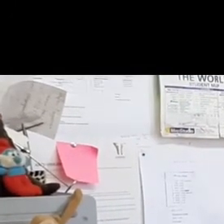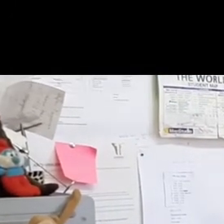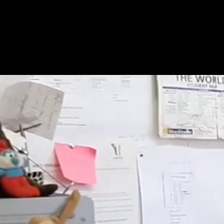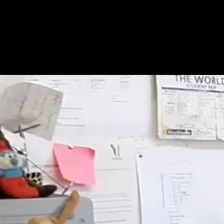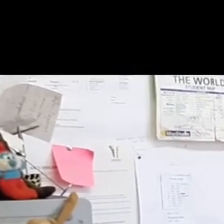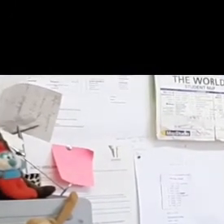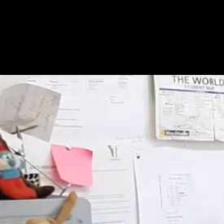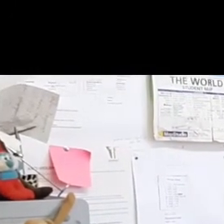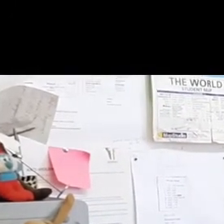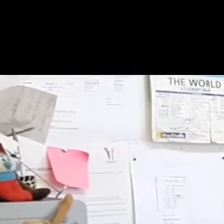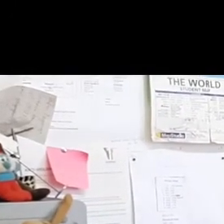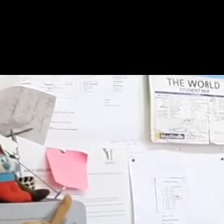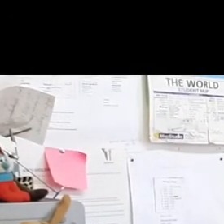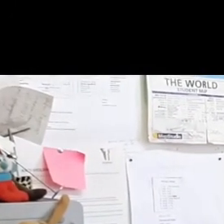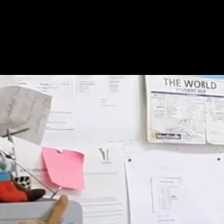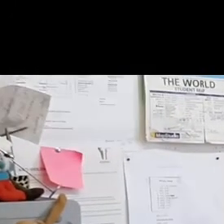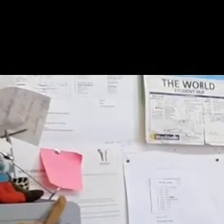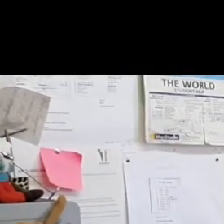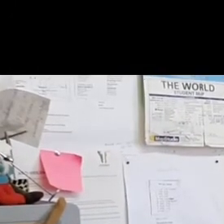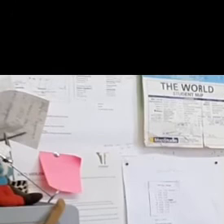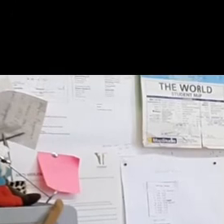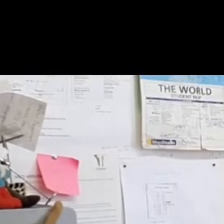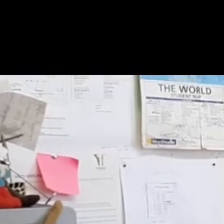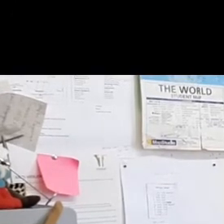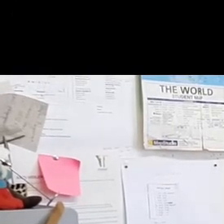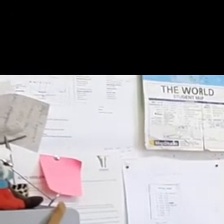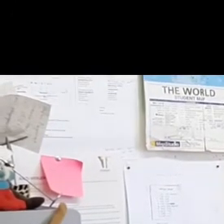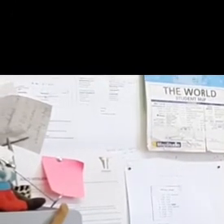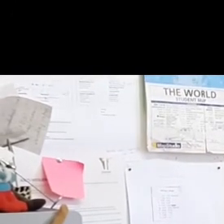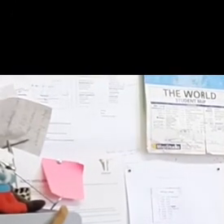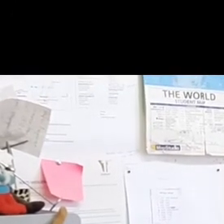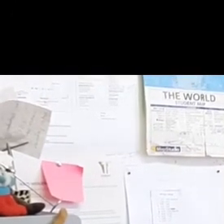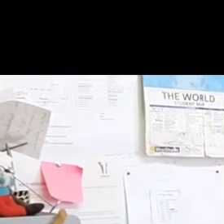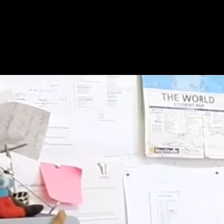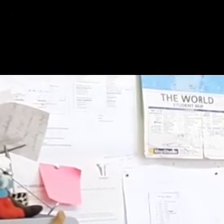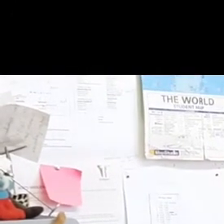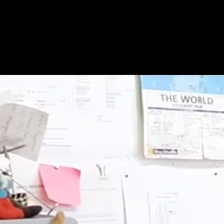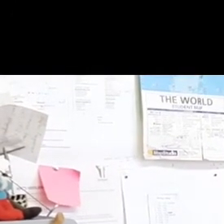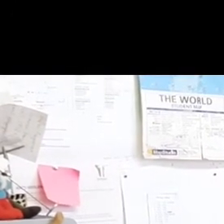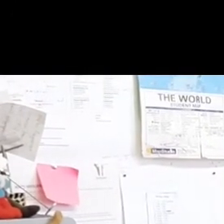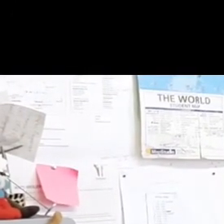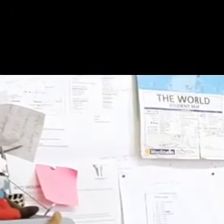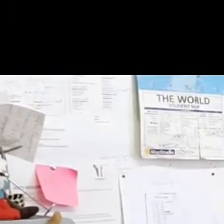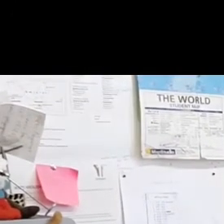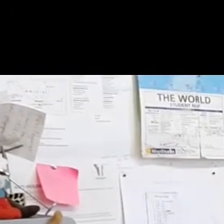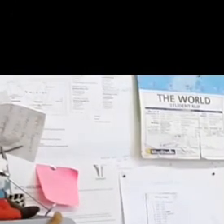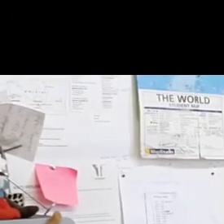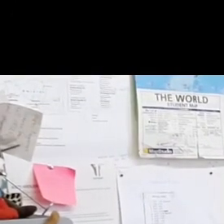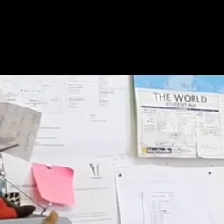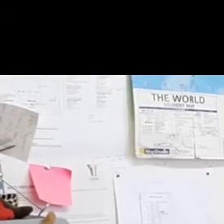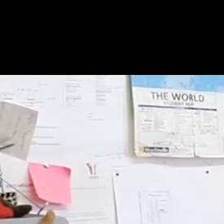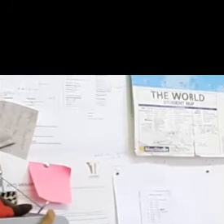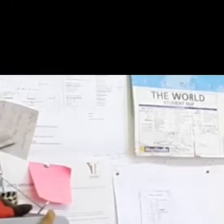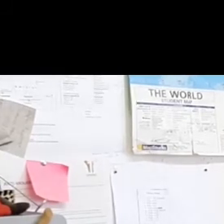back a little bit later in the year, it will be good if they can touch also the syllabus, the